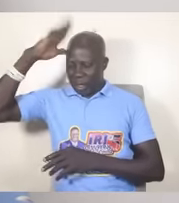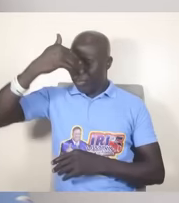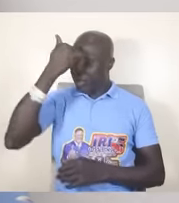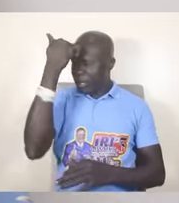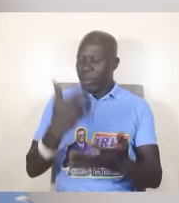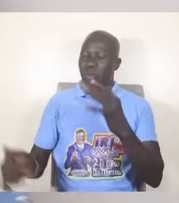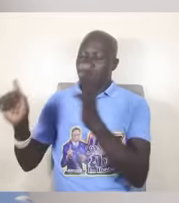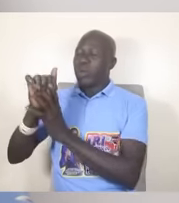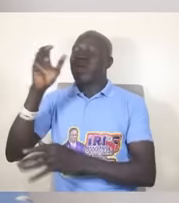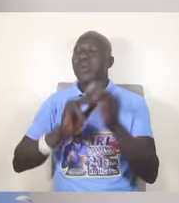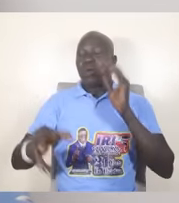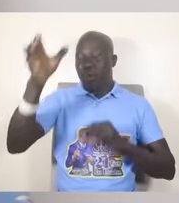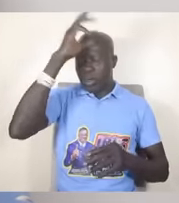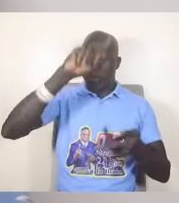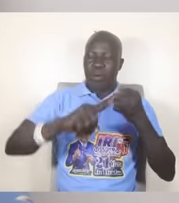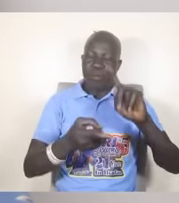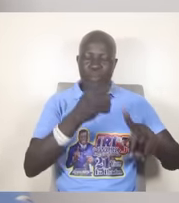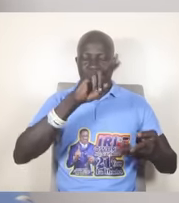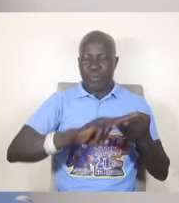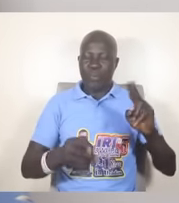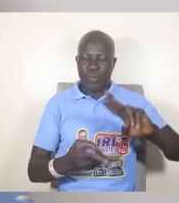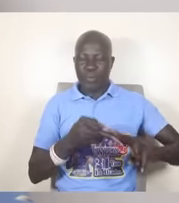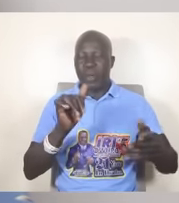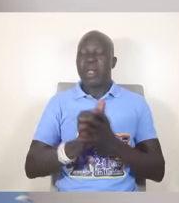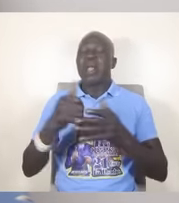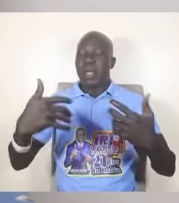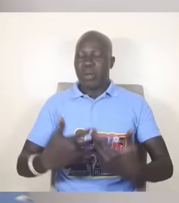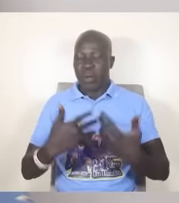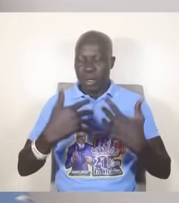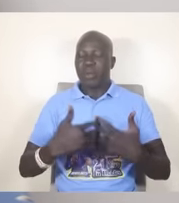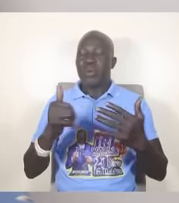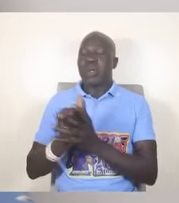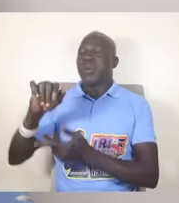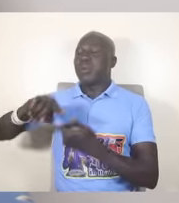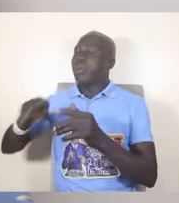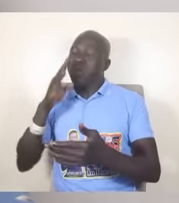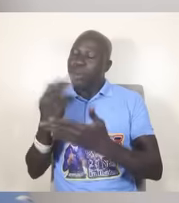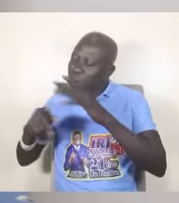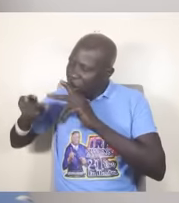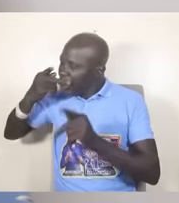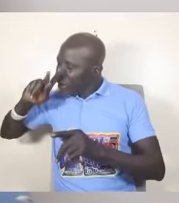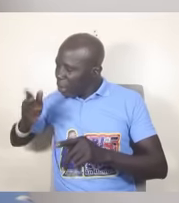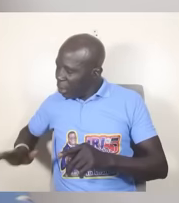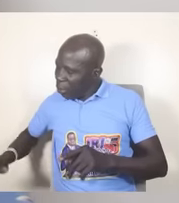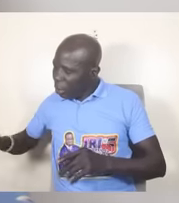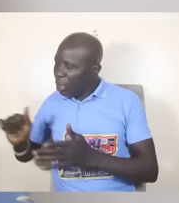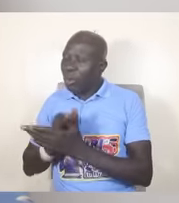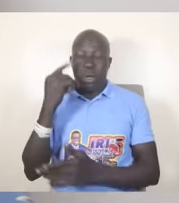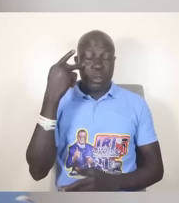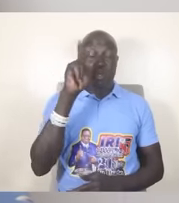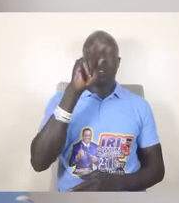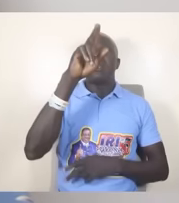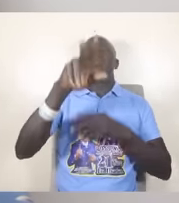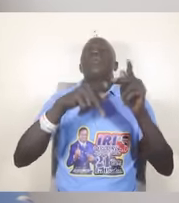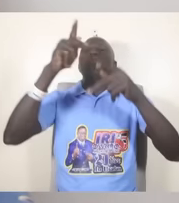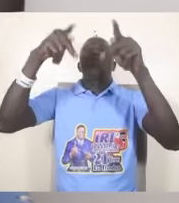wa awon classmate e. If you look awon elegbe e. Awon te jo wa lati kekere. Your classmate that started the child. To ba ti wo ipo ti won wa. If you look